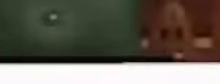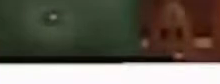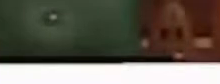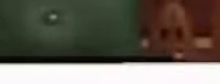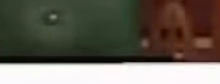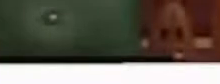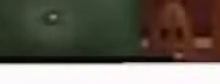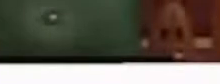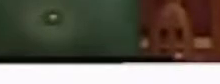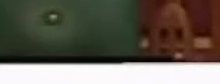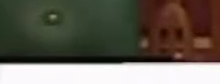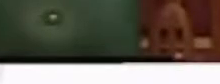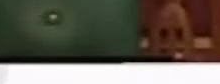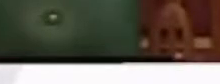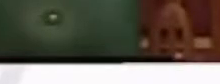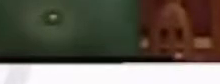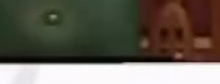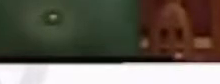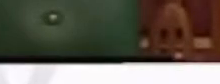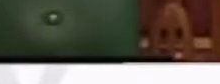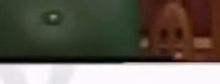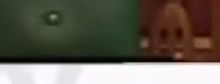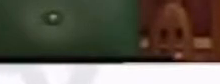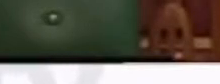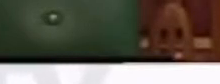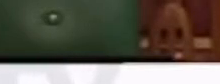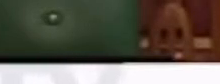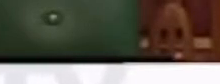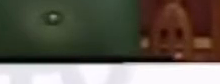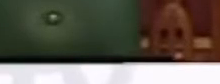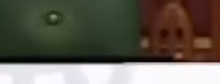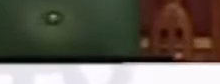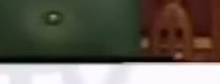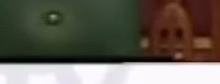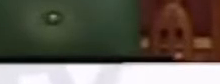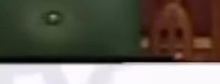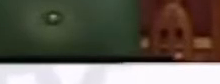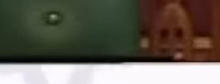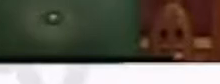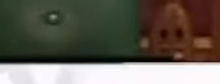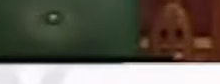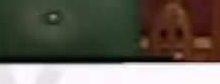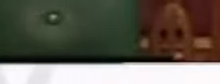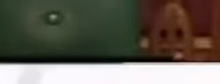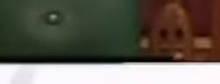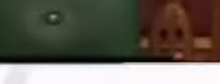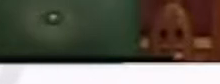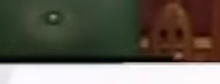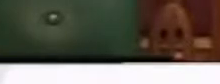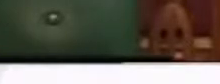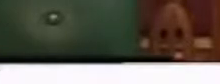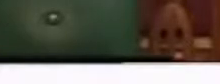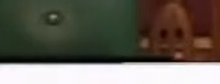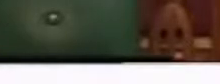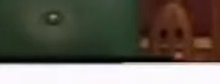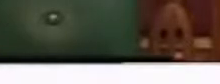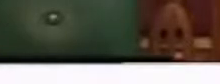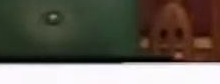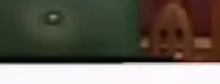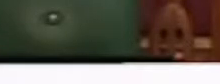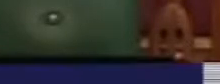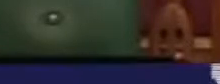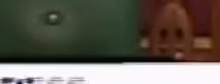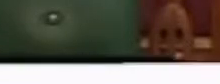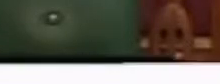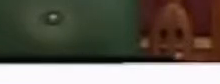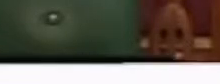to finally slay the three-headed monster that has plagued us for over many centuries.